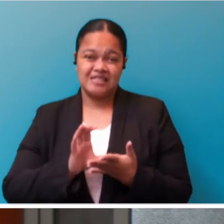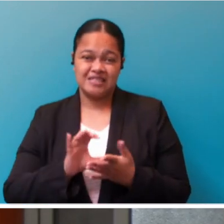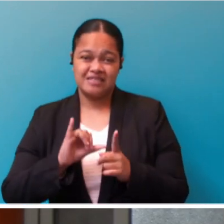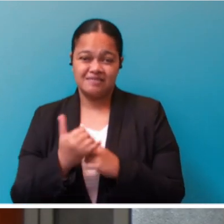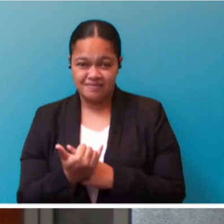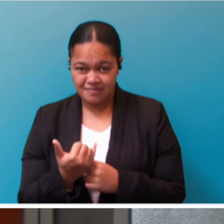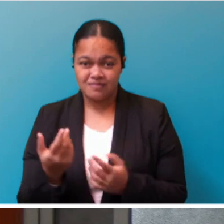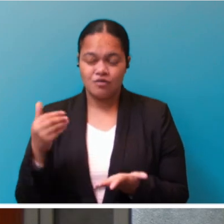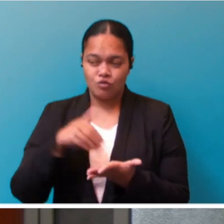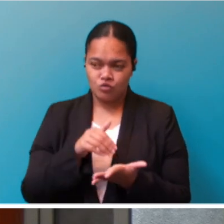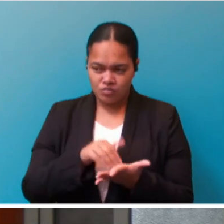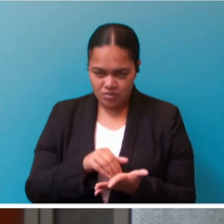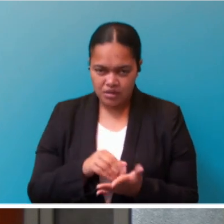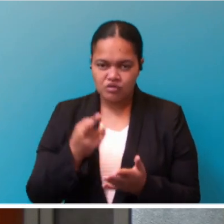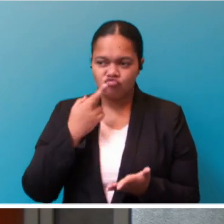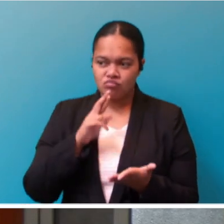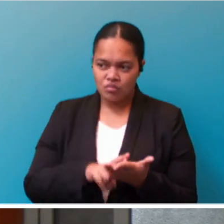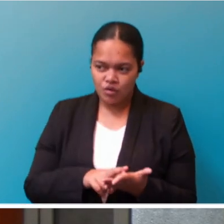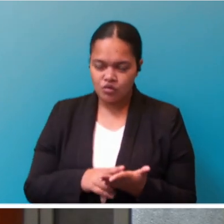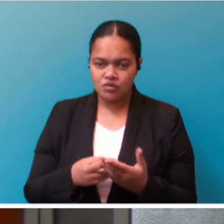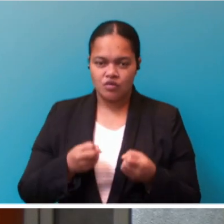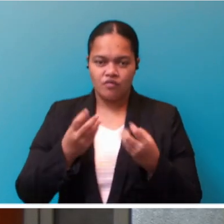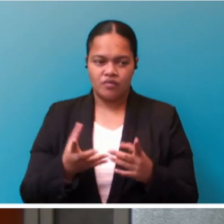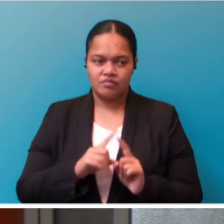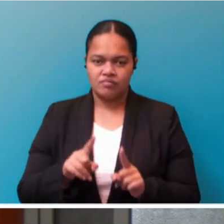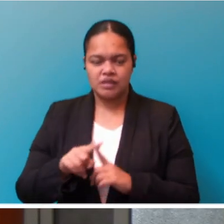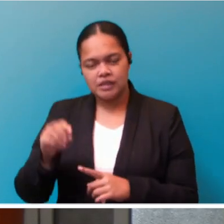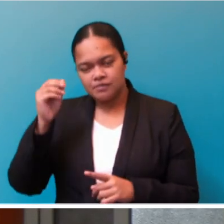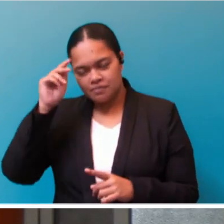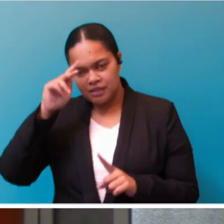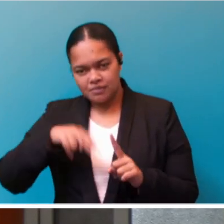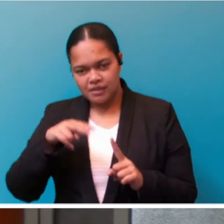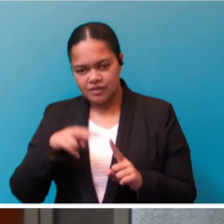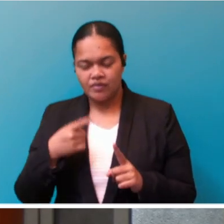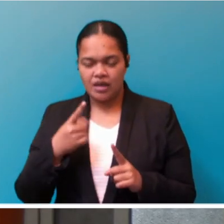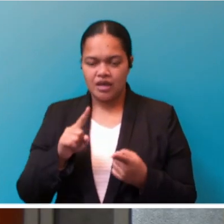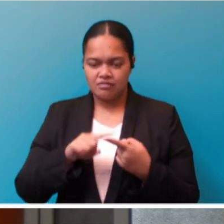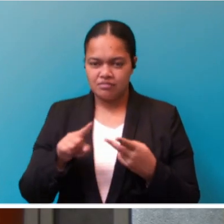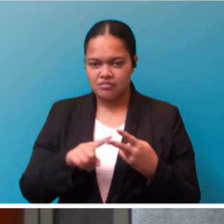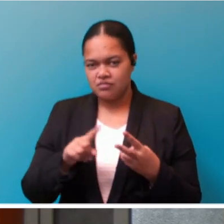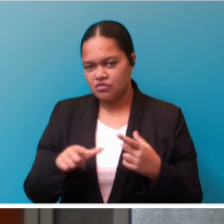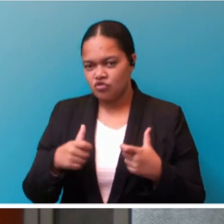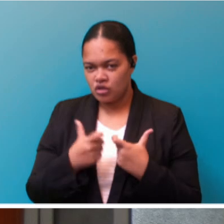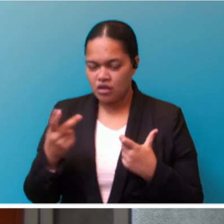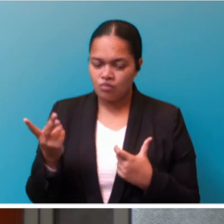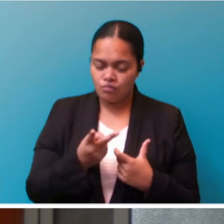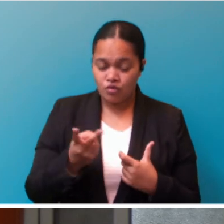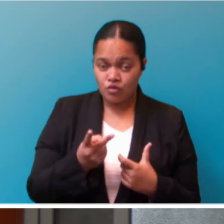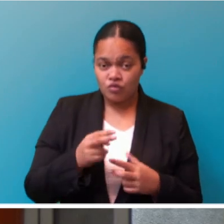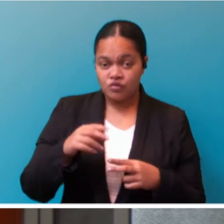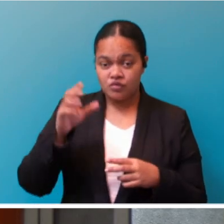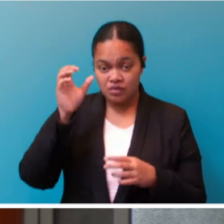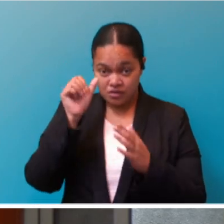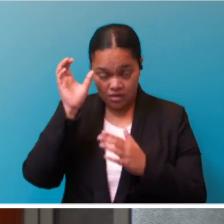contributed independent shadow reports, offering alternative perspectives and highlighting challenges. Both the state and shadow